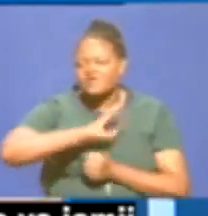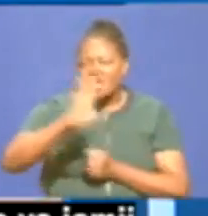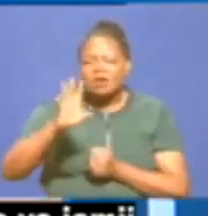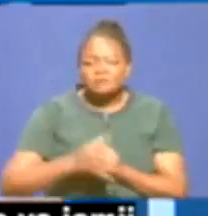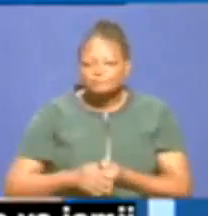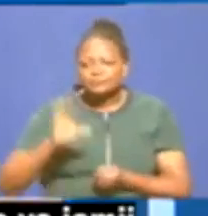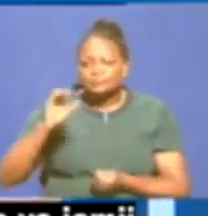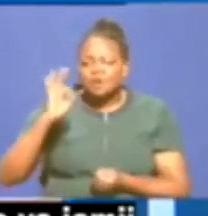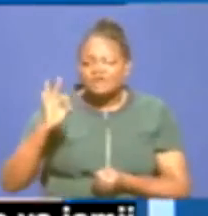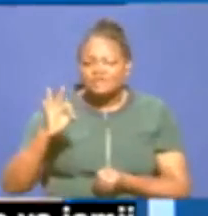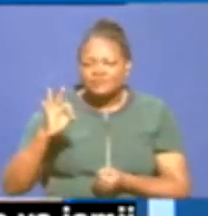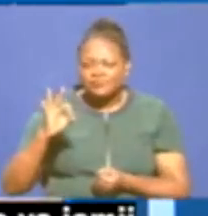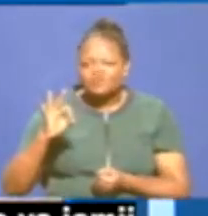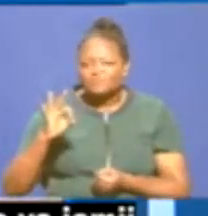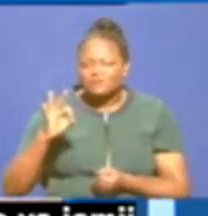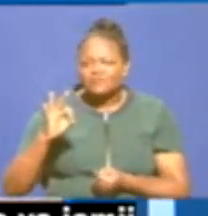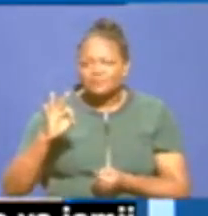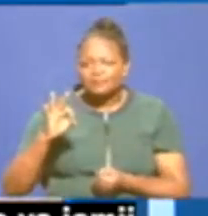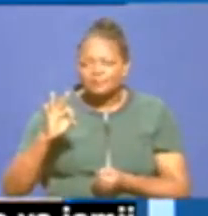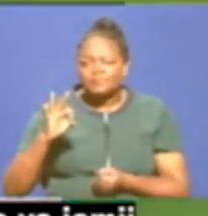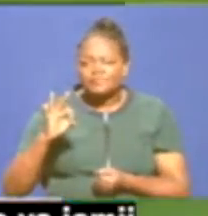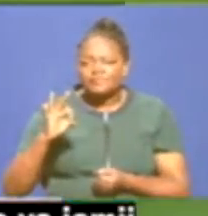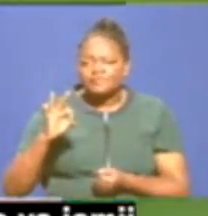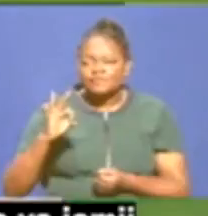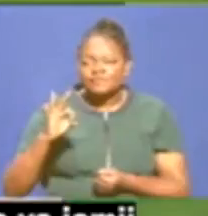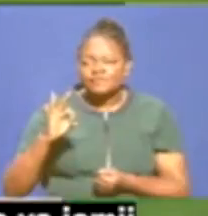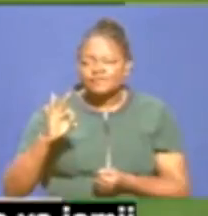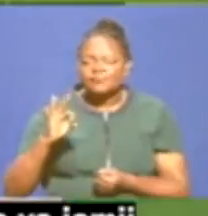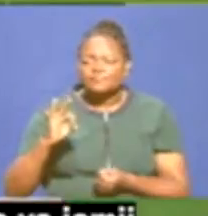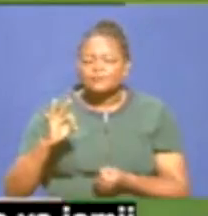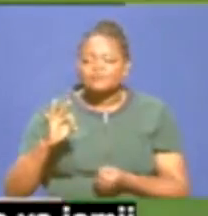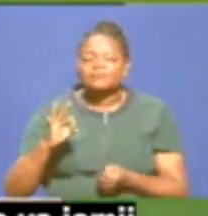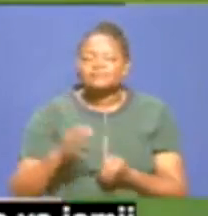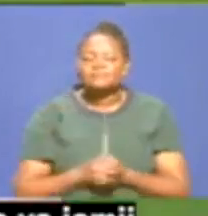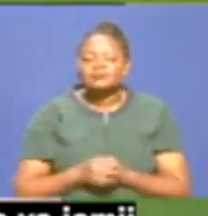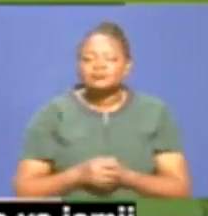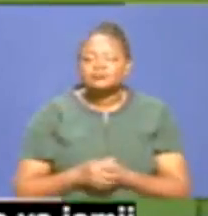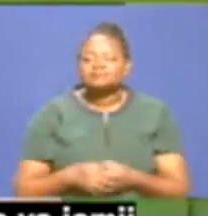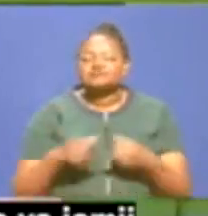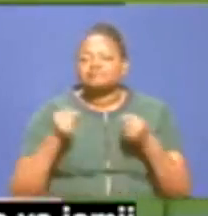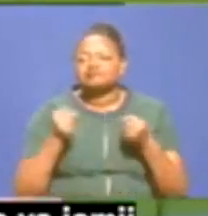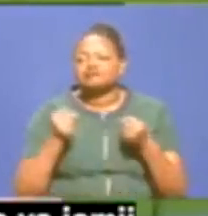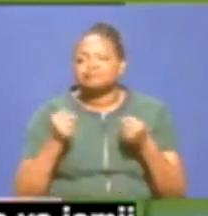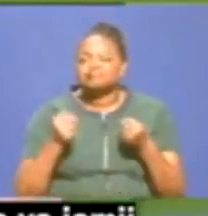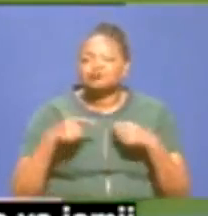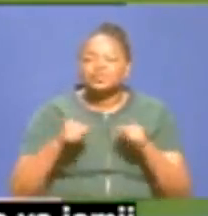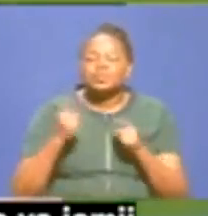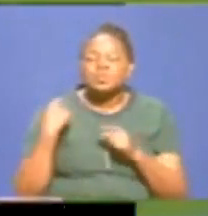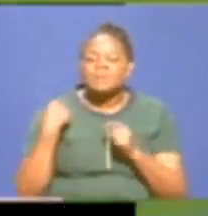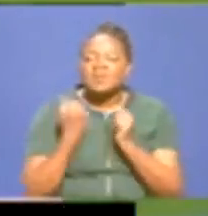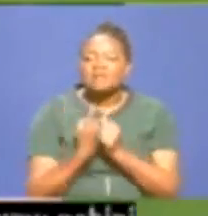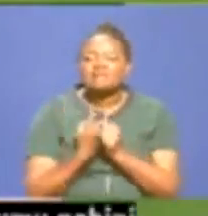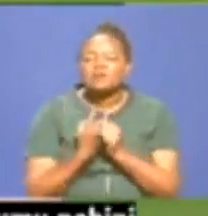African Football, CAF Confederation Cup. Gor Mahia kwa sasa inashikilia nafasi ya 11 ligini kwa